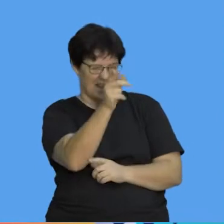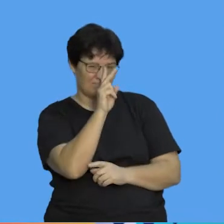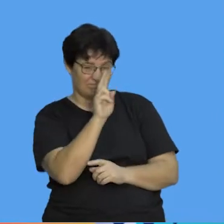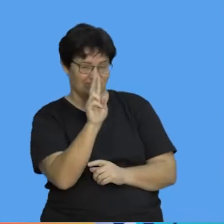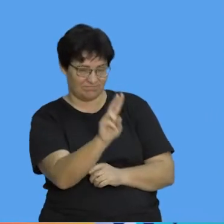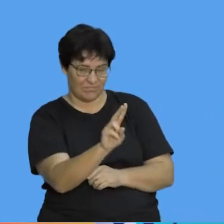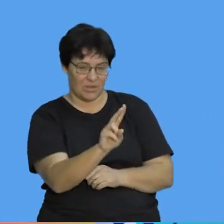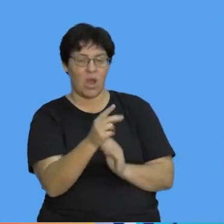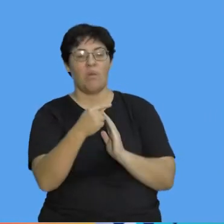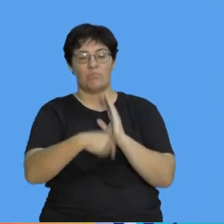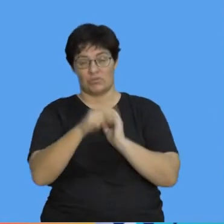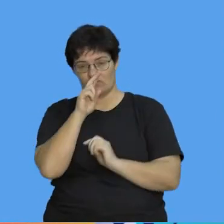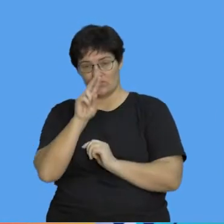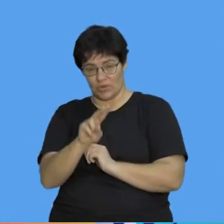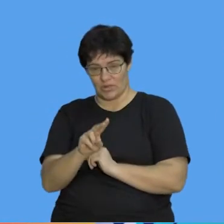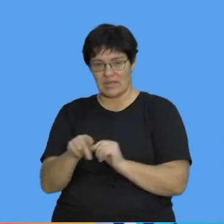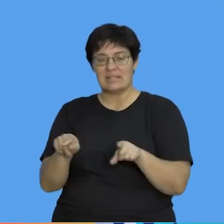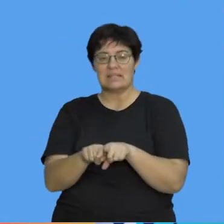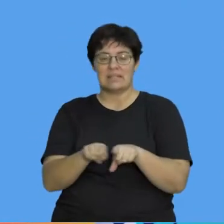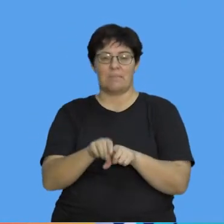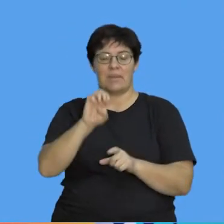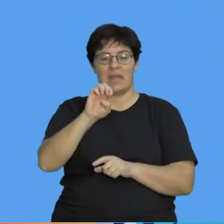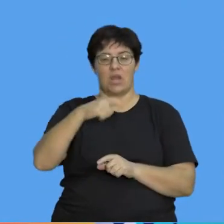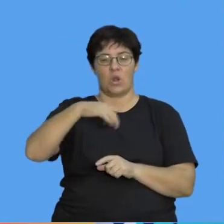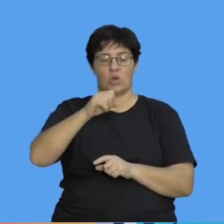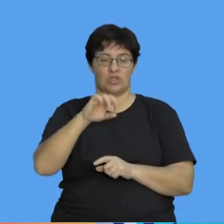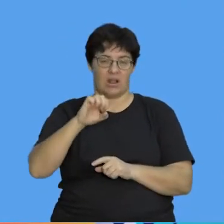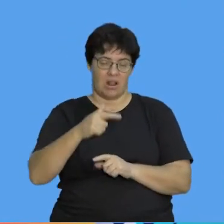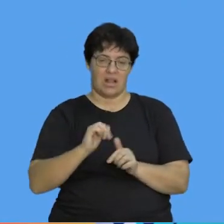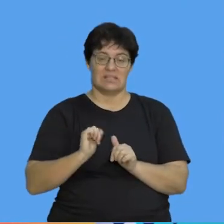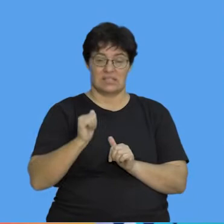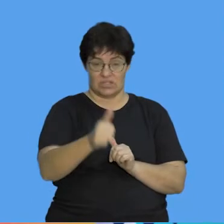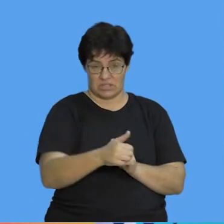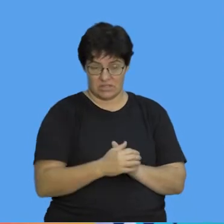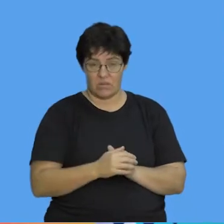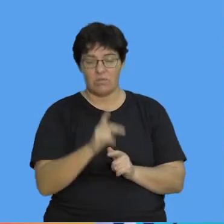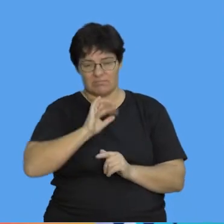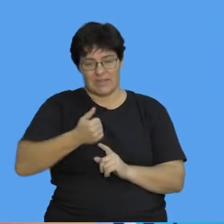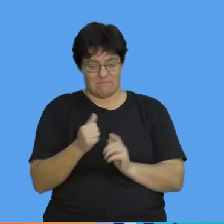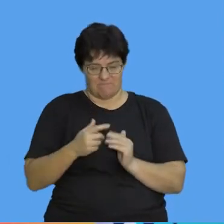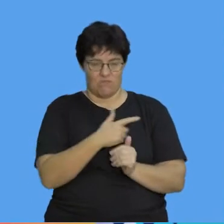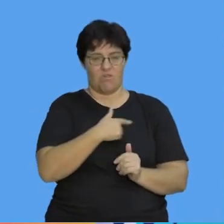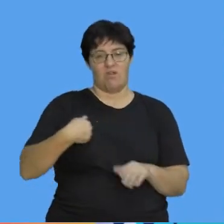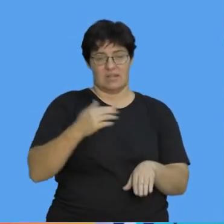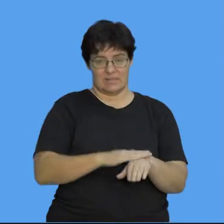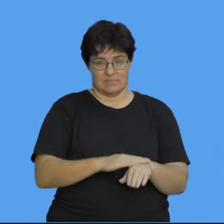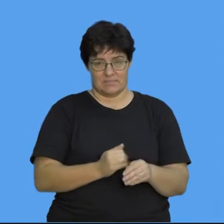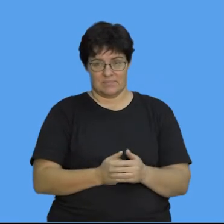it later on in the modules. You're going to look at something called ecological succession, but we're going to keep that for a long